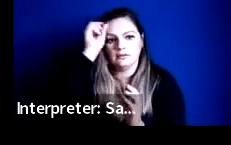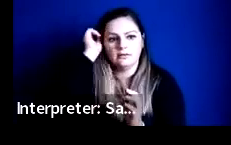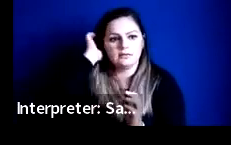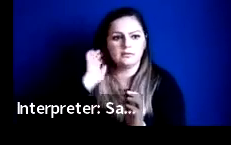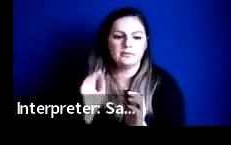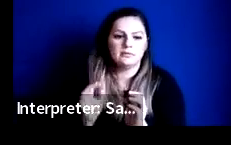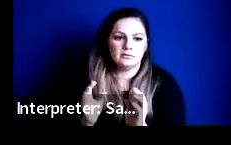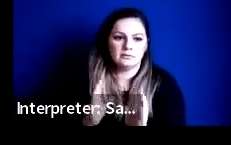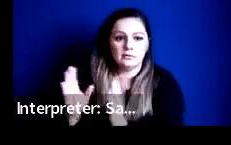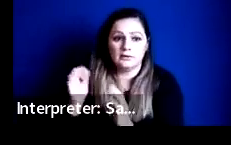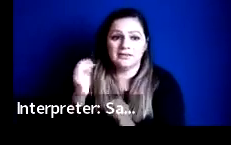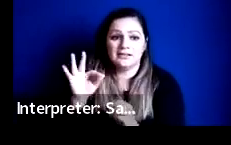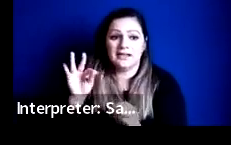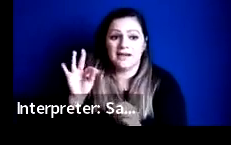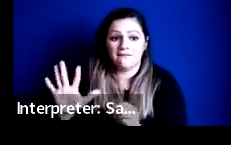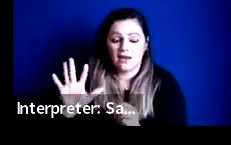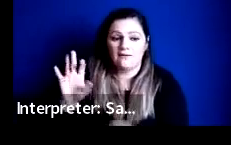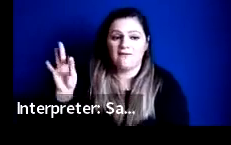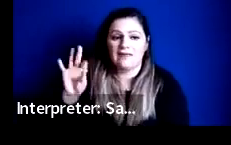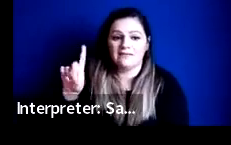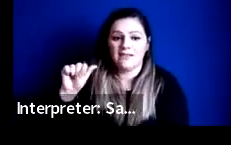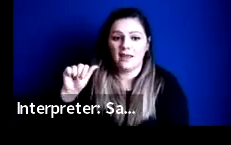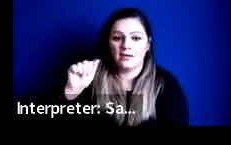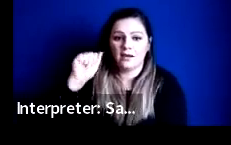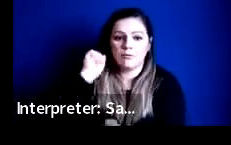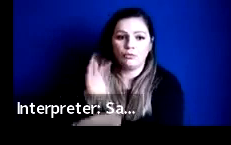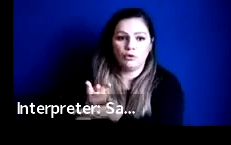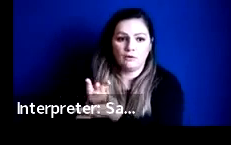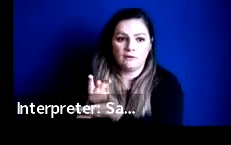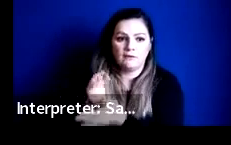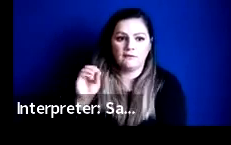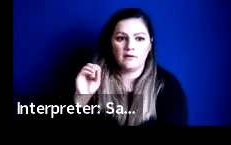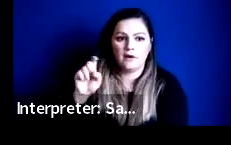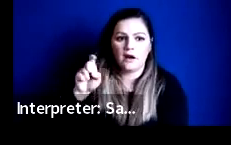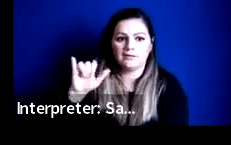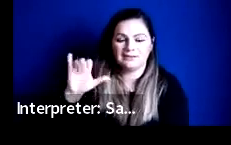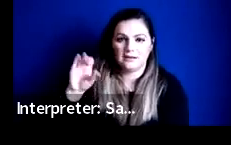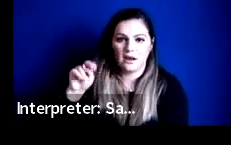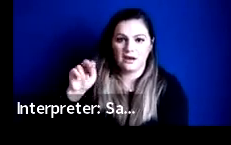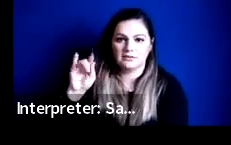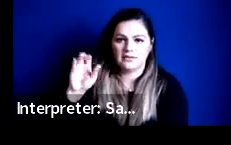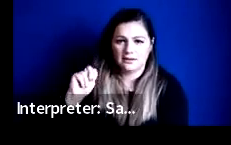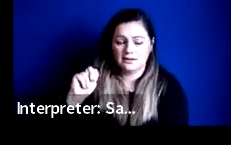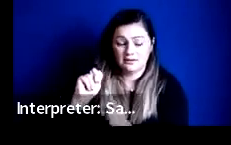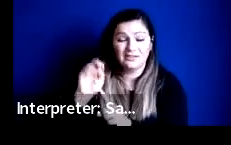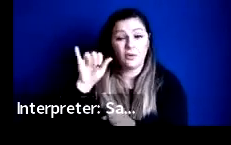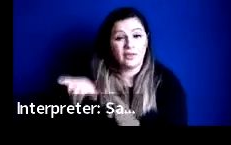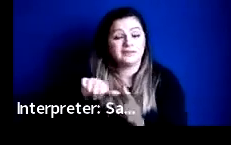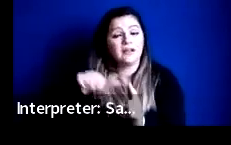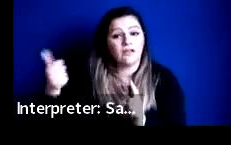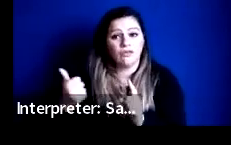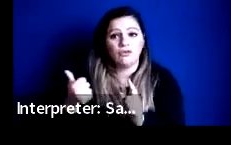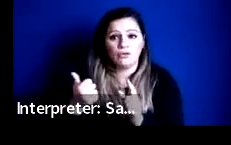FDA approves OxyContin. And so this is another kind of turn in opioid history,